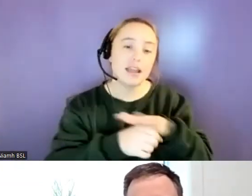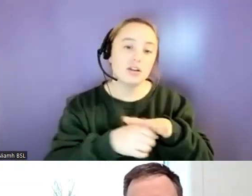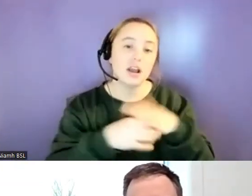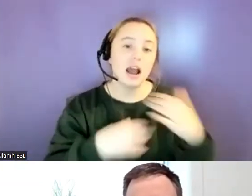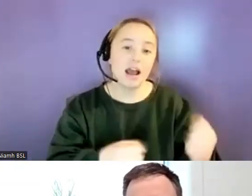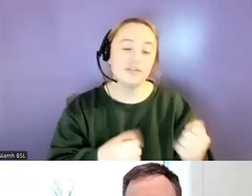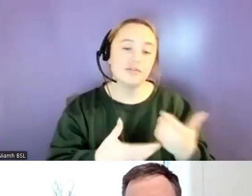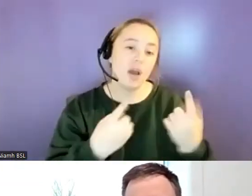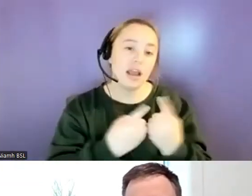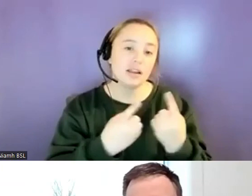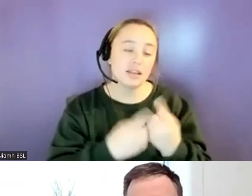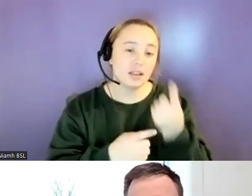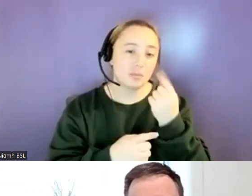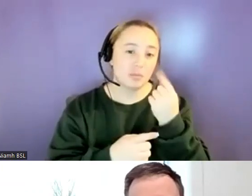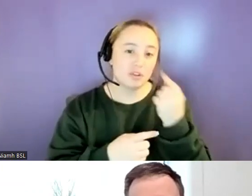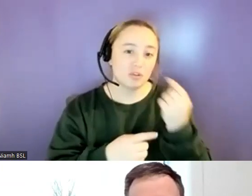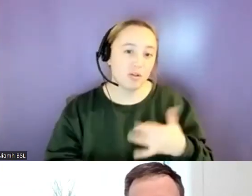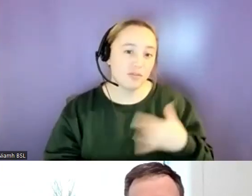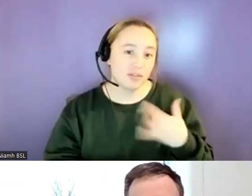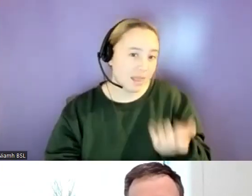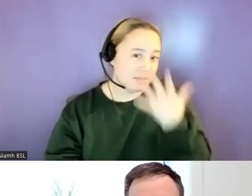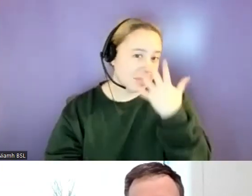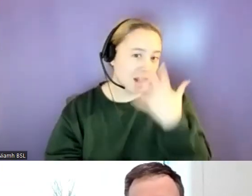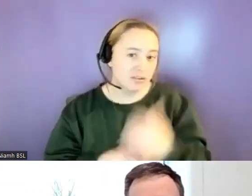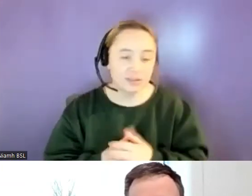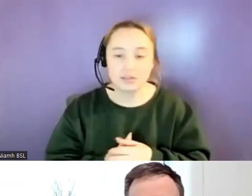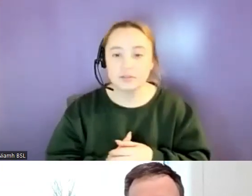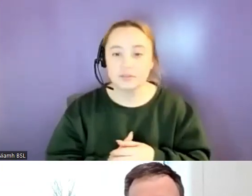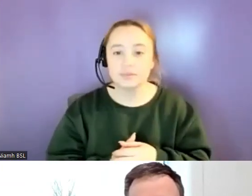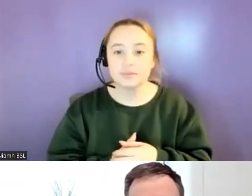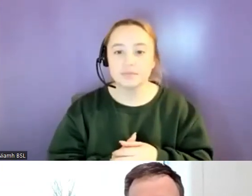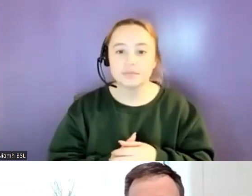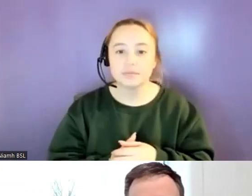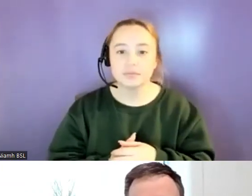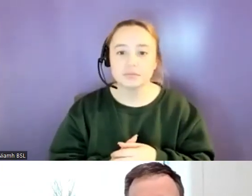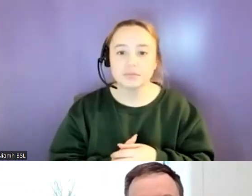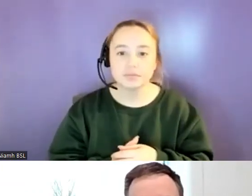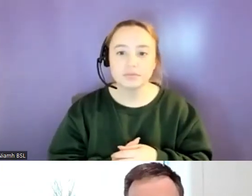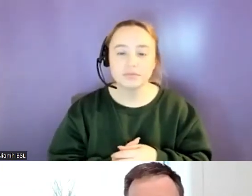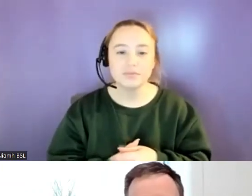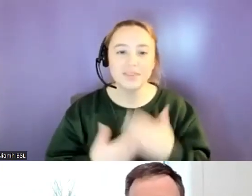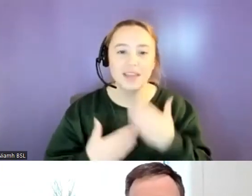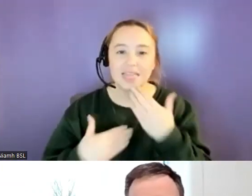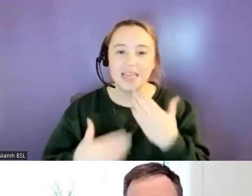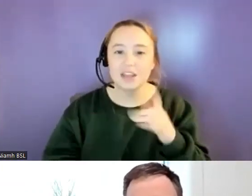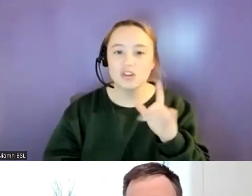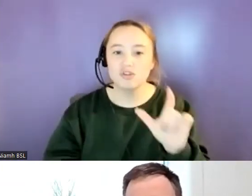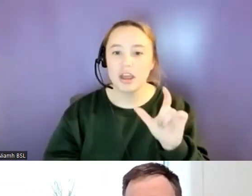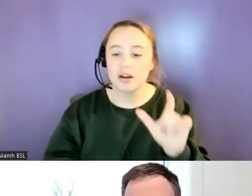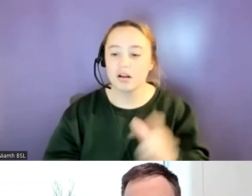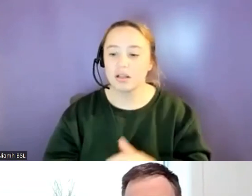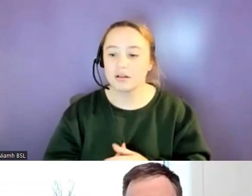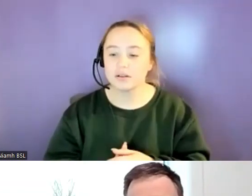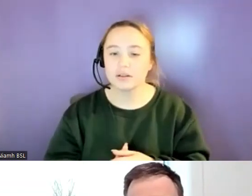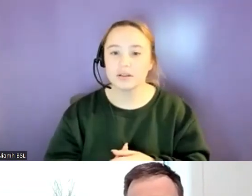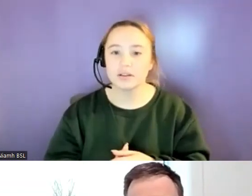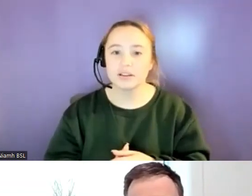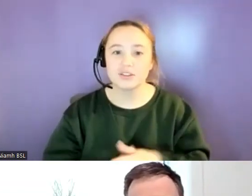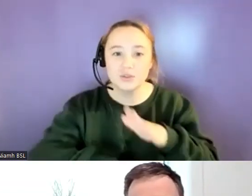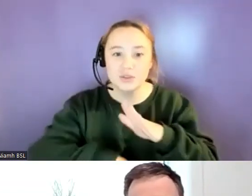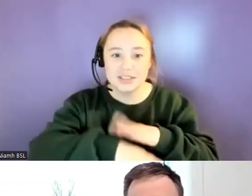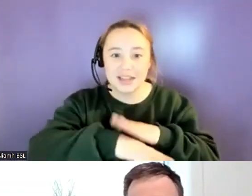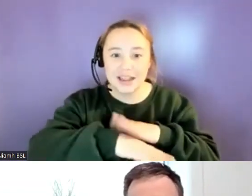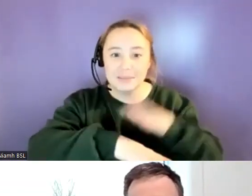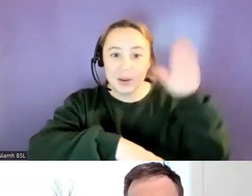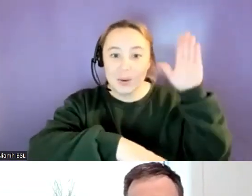be considered to be more embarrassing for the passenger. Thank you, Cheryl. We're slowly running out of time, or